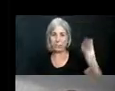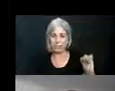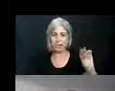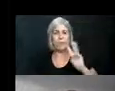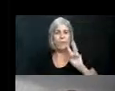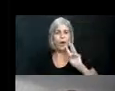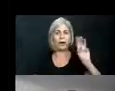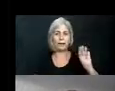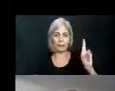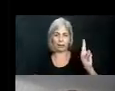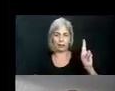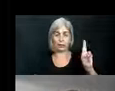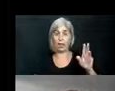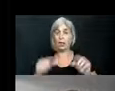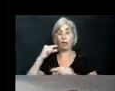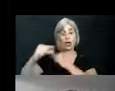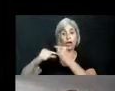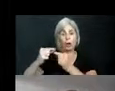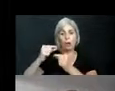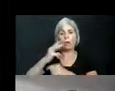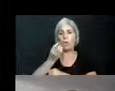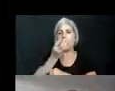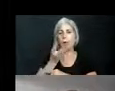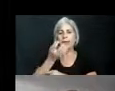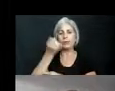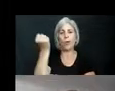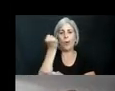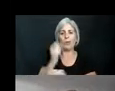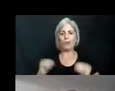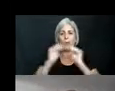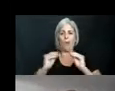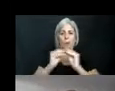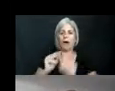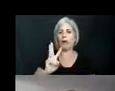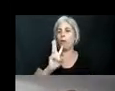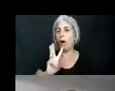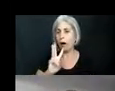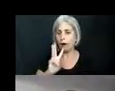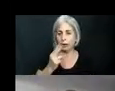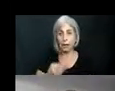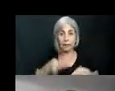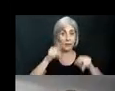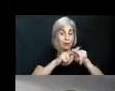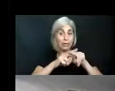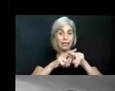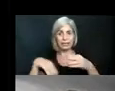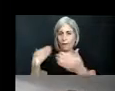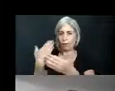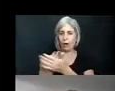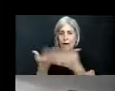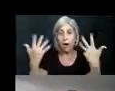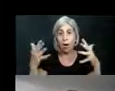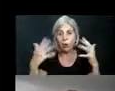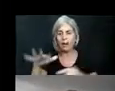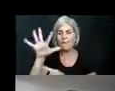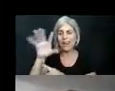warmer because of global warming, it will hold more water. And the increase has already reached five percent.